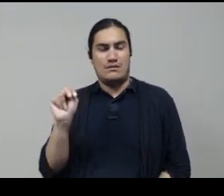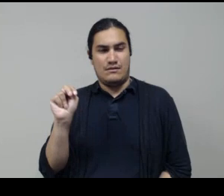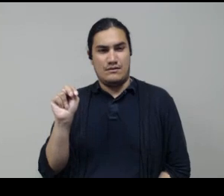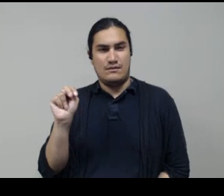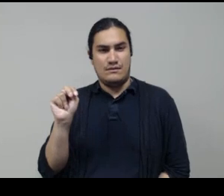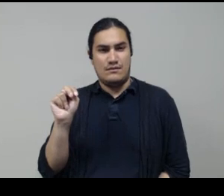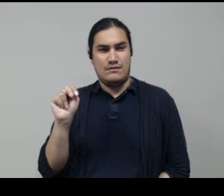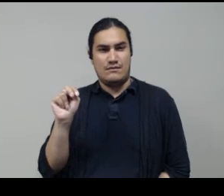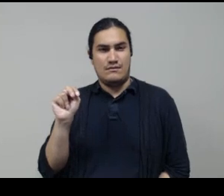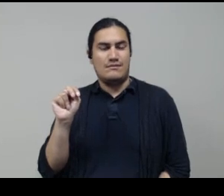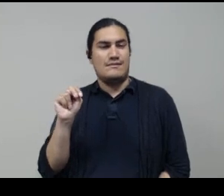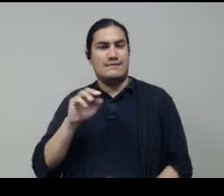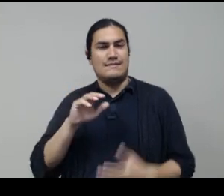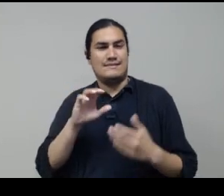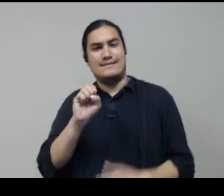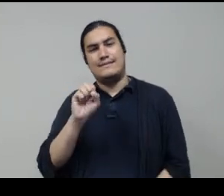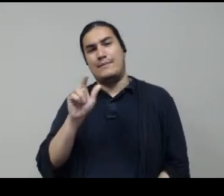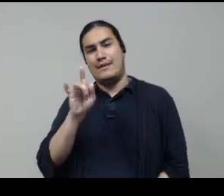Assemblymember Friedman.